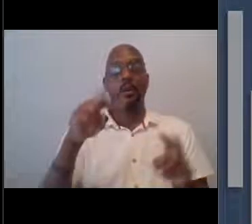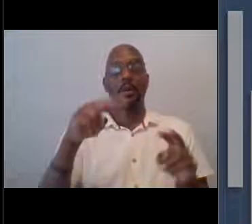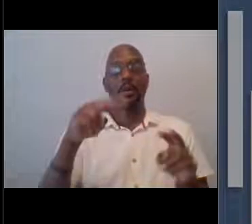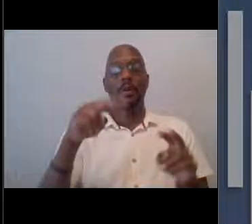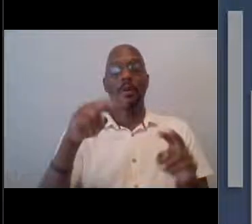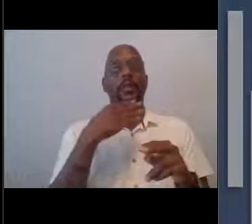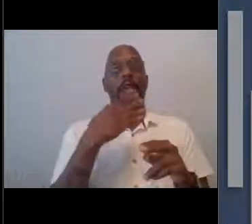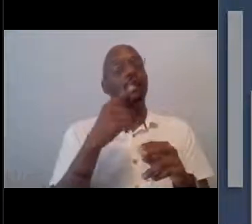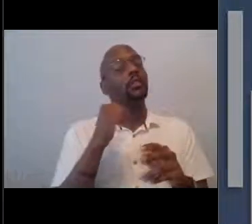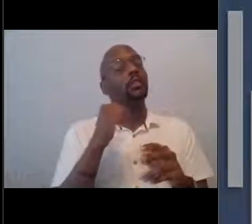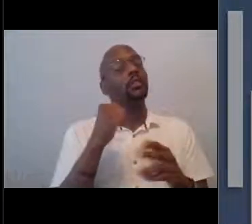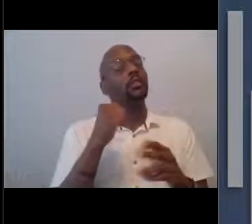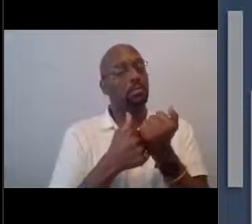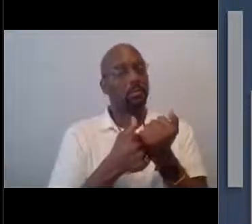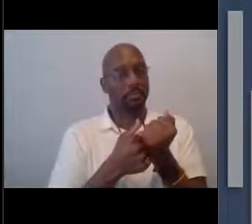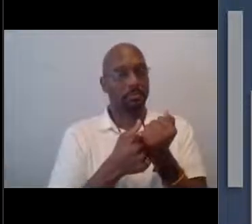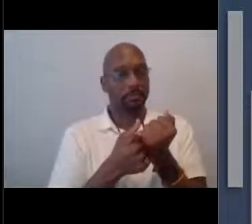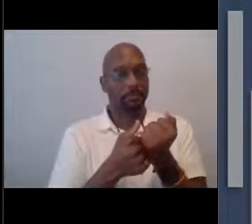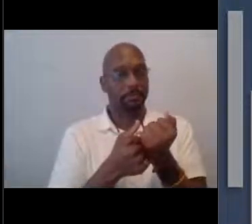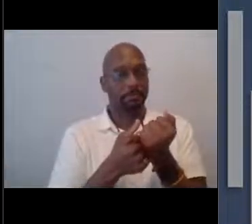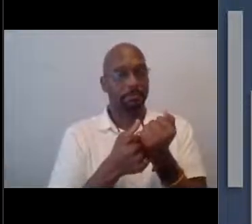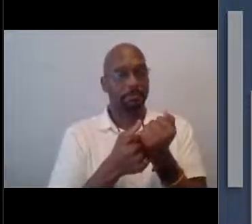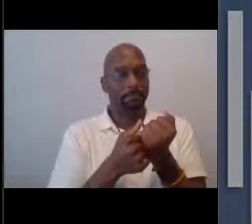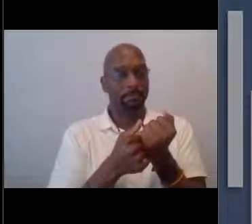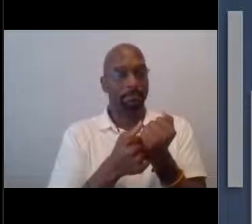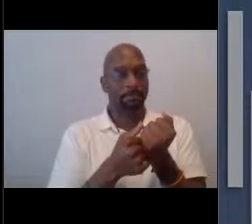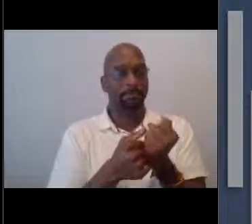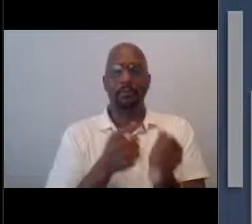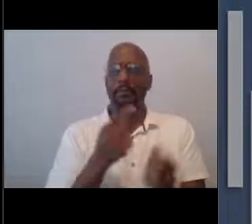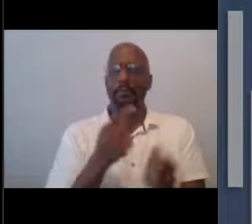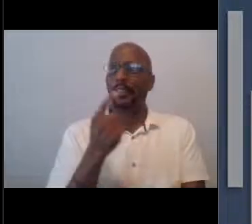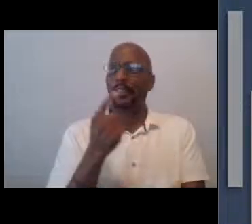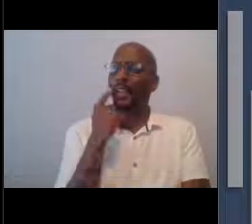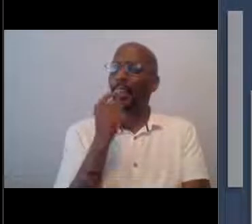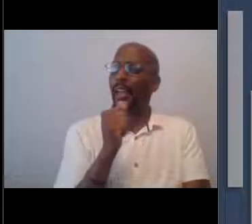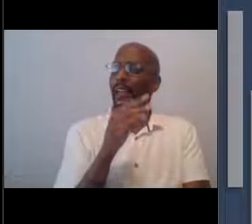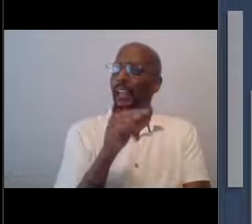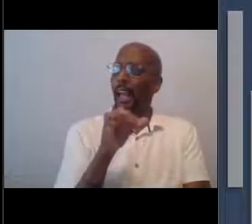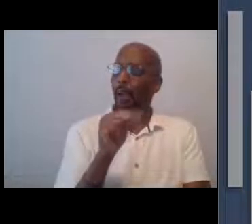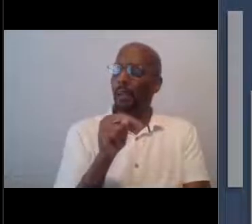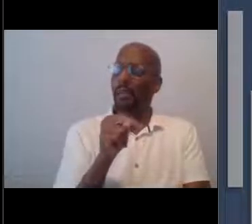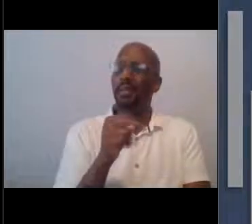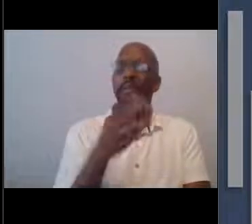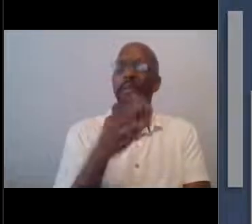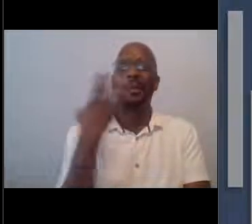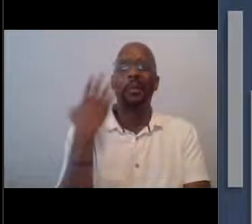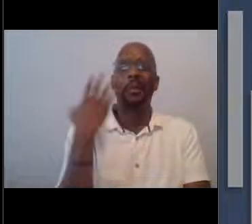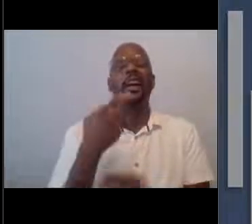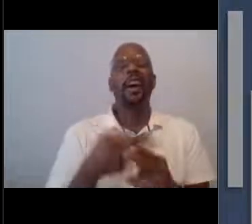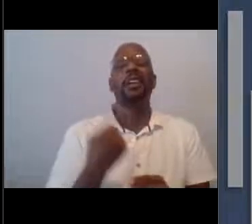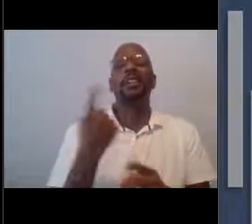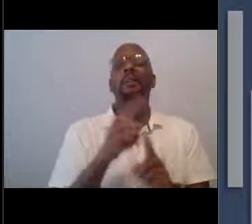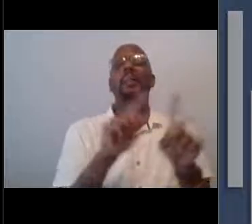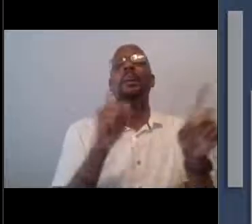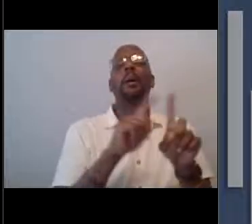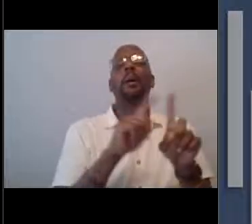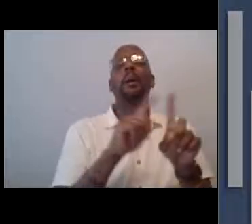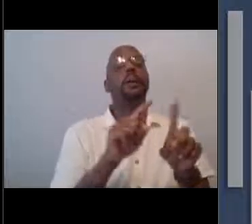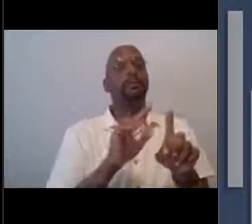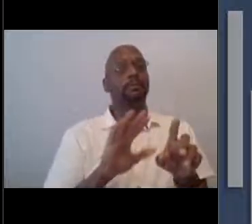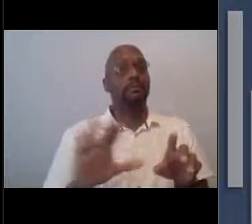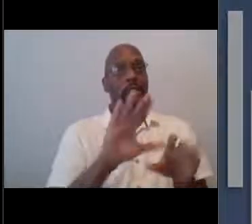Gabriel Valley, I think Active, they're called. They used to be called something else, but they do amazing work. And I just wanted